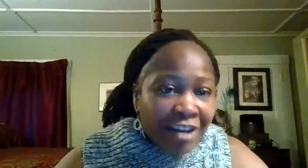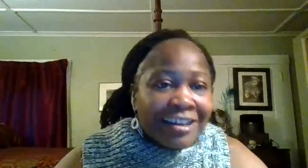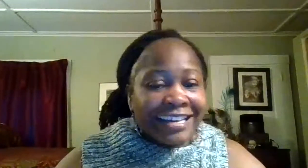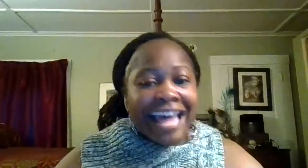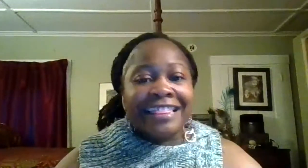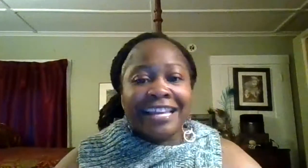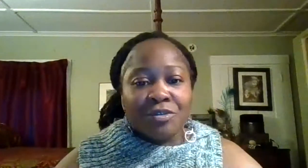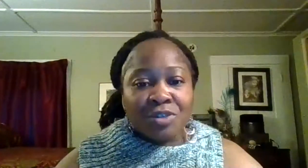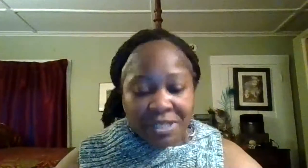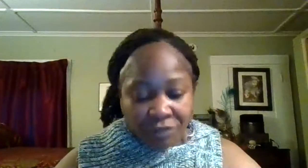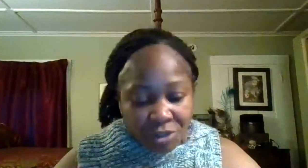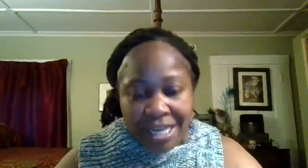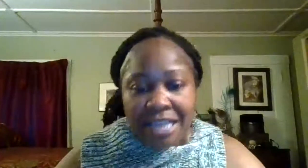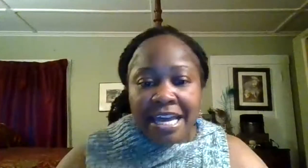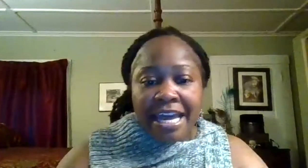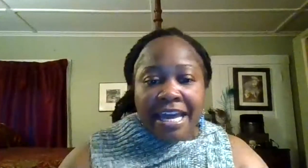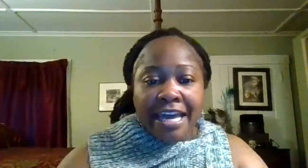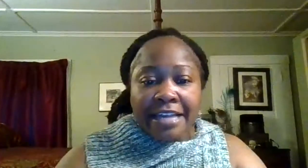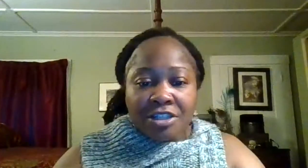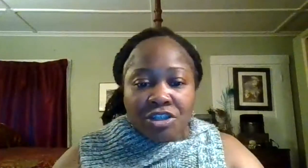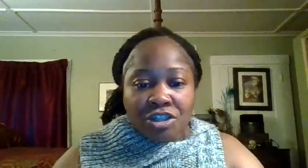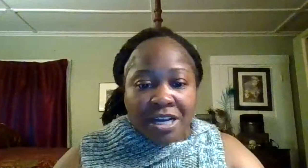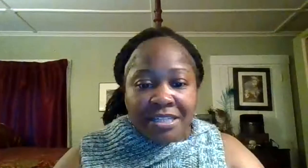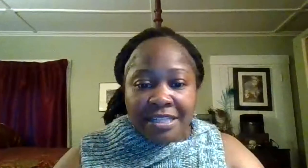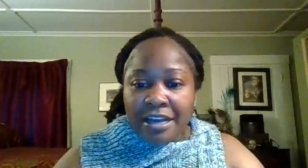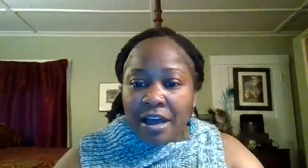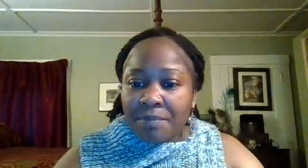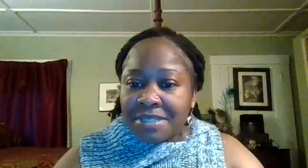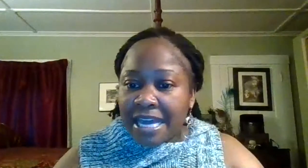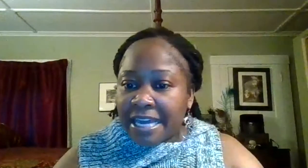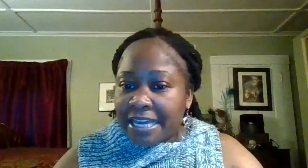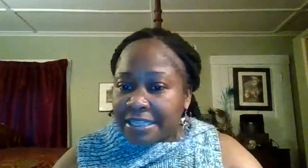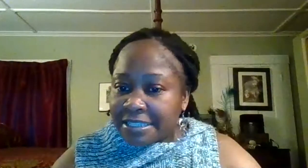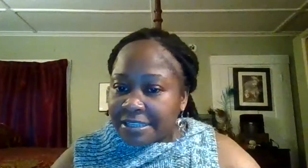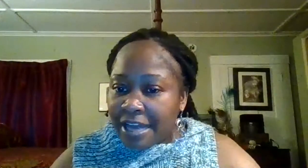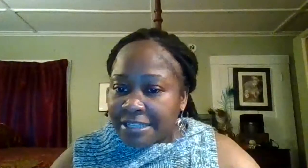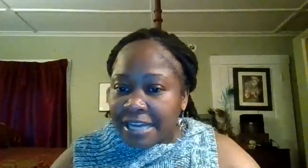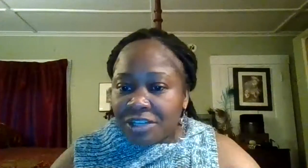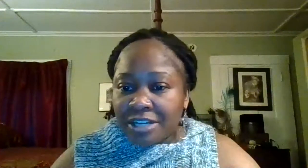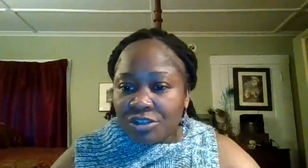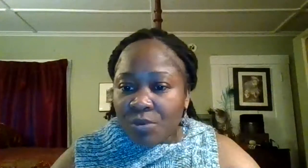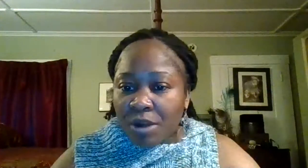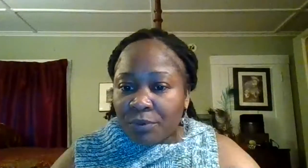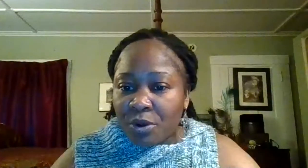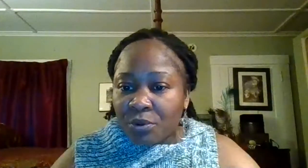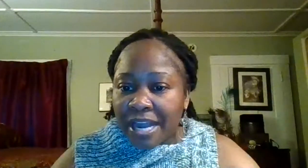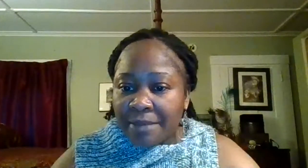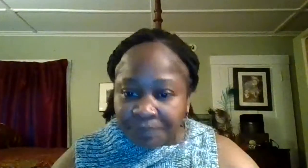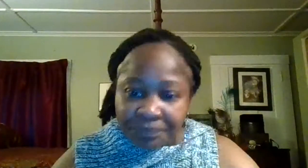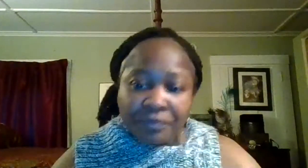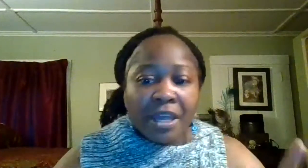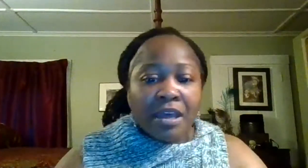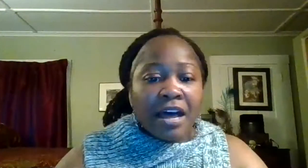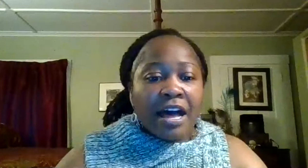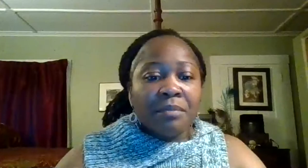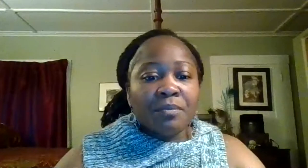talk. Again, thank you so much for joining us. And just an update, a slight change to our program.